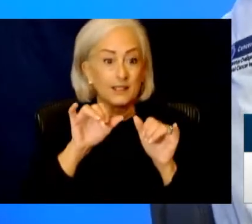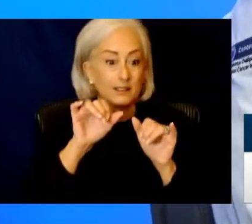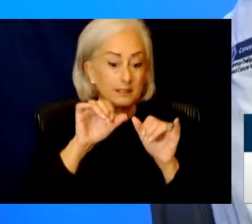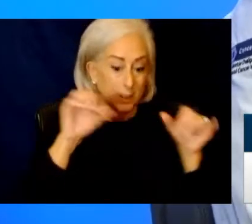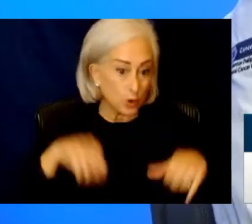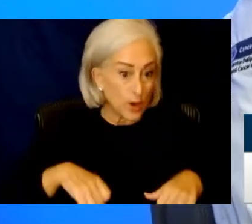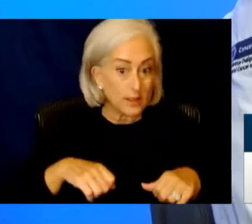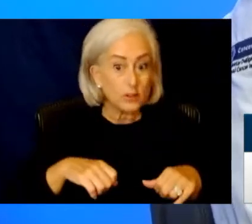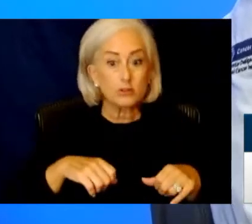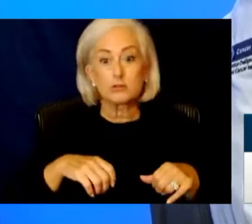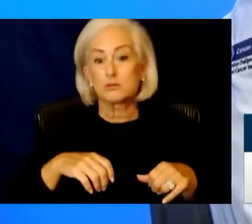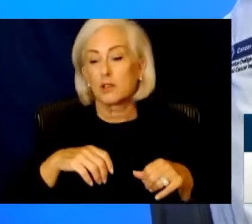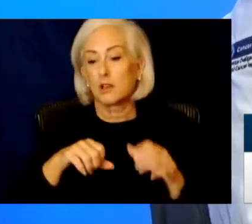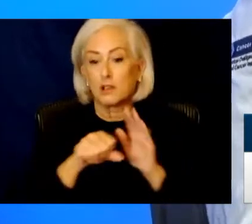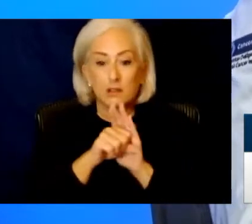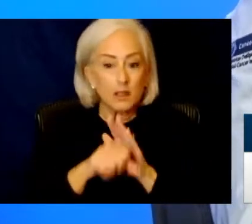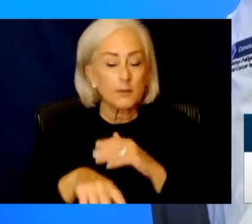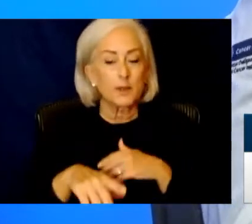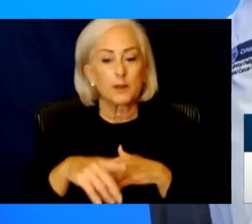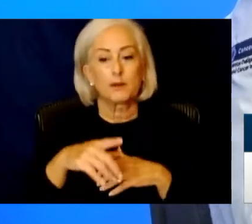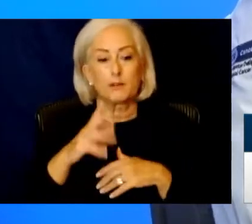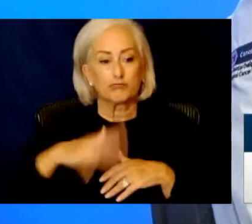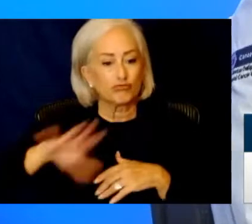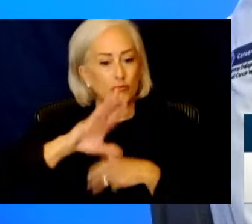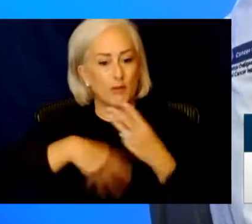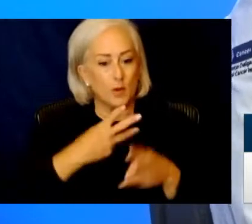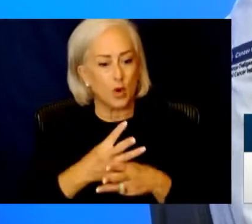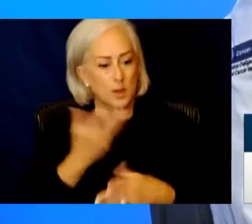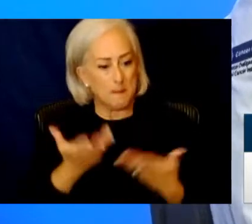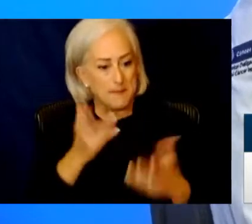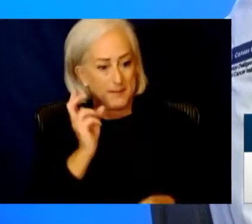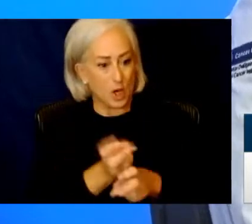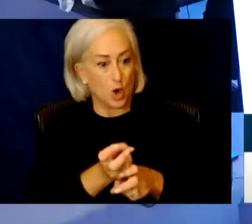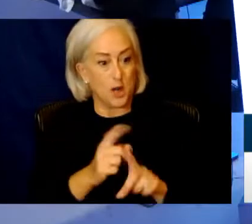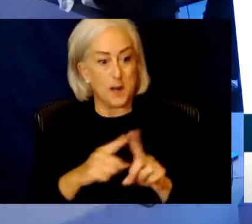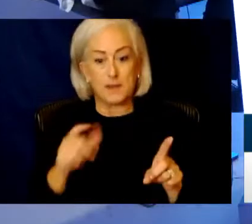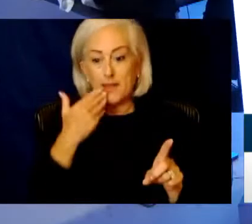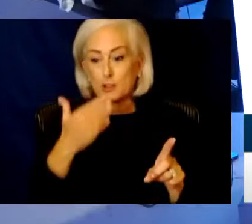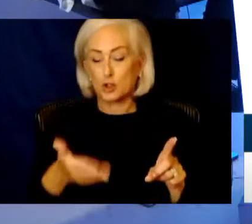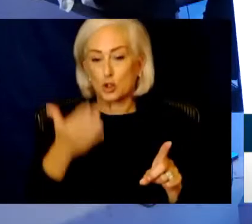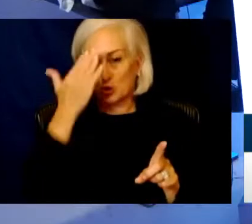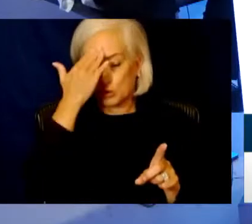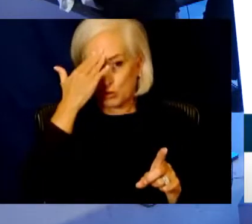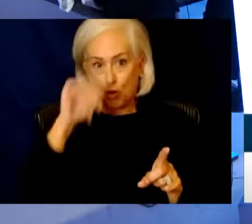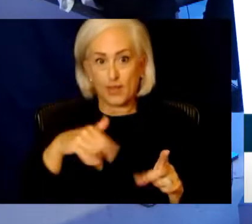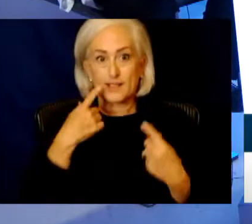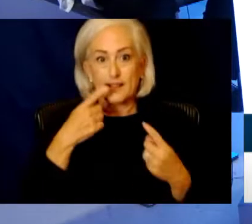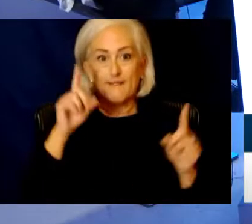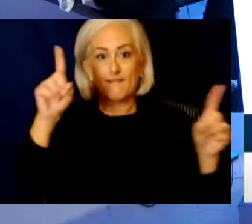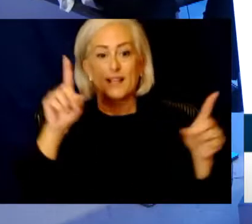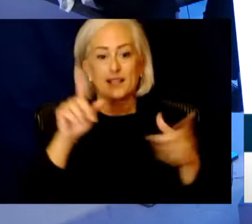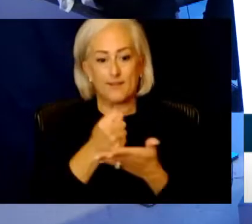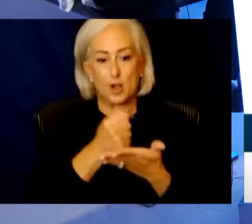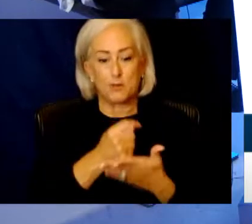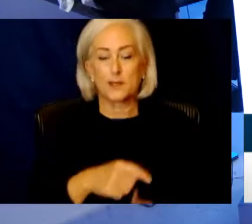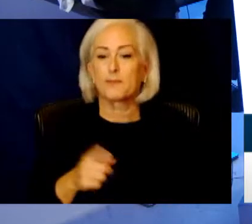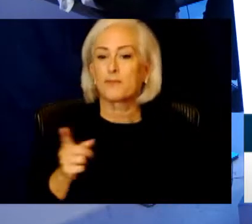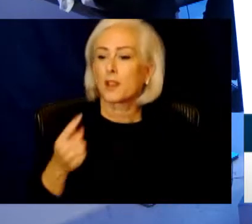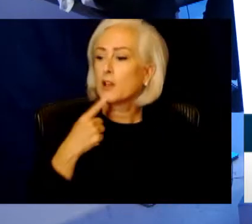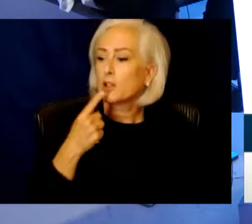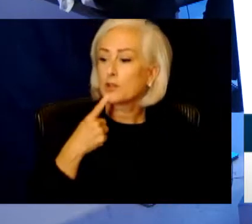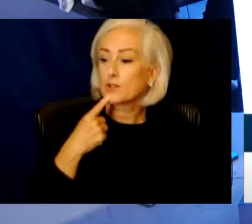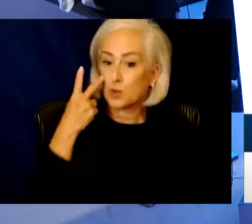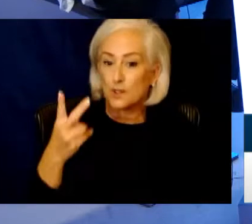to do, and I think this is a very early sign that this is an effective therapy. Dr. Ashcraft, you mentioned that we're seeing rectal cancers in